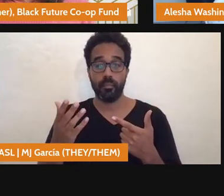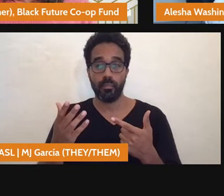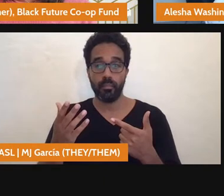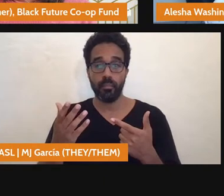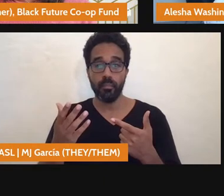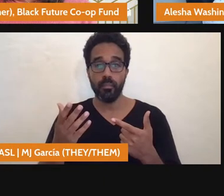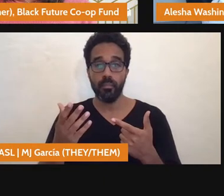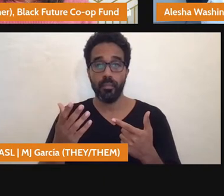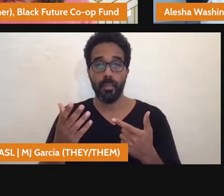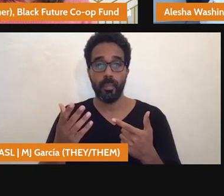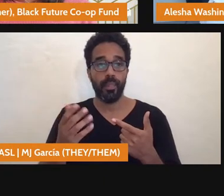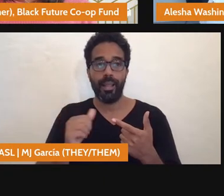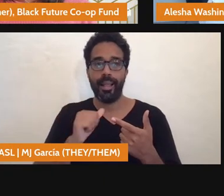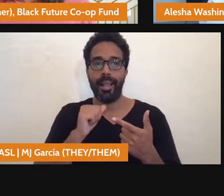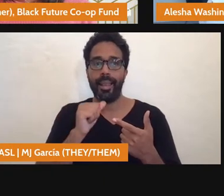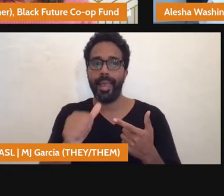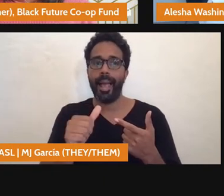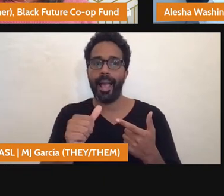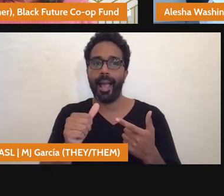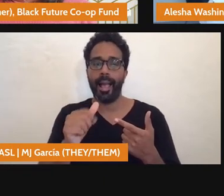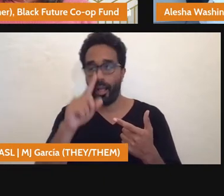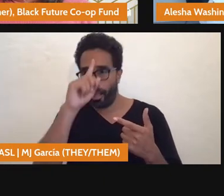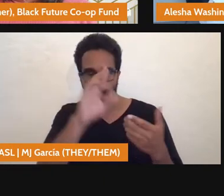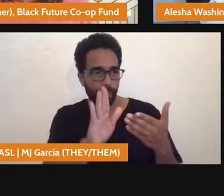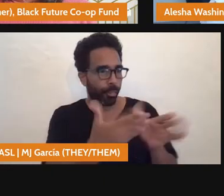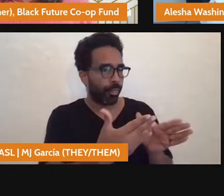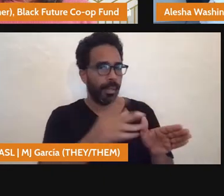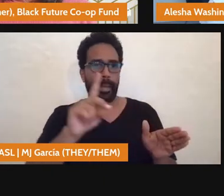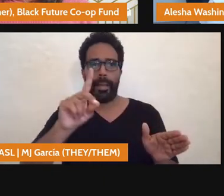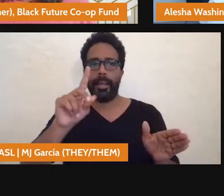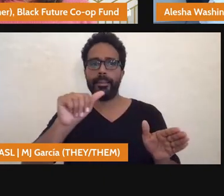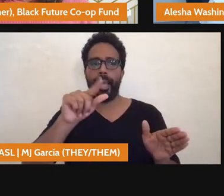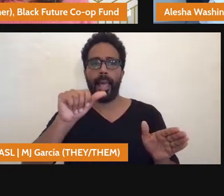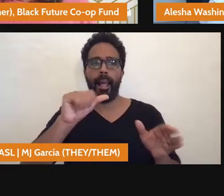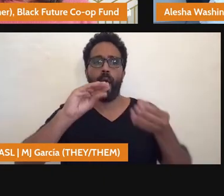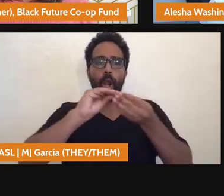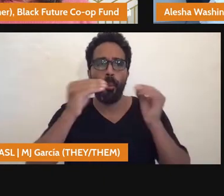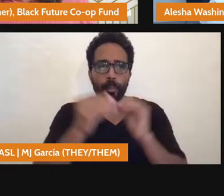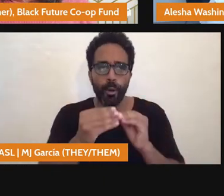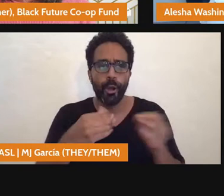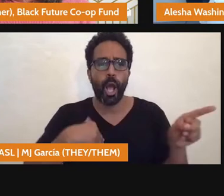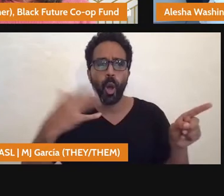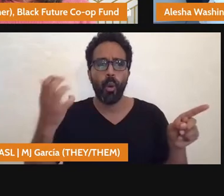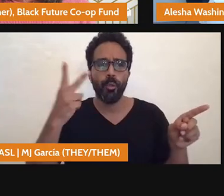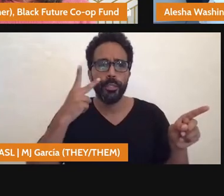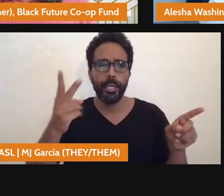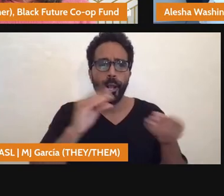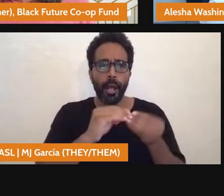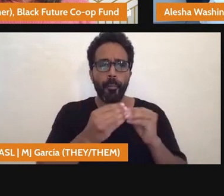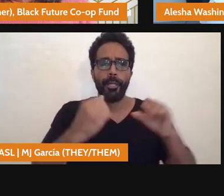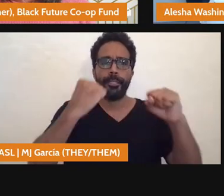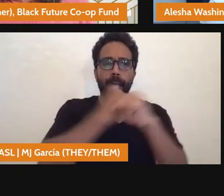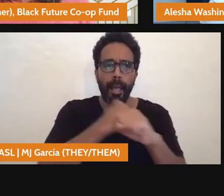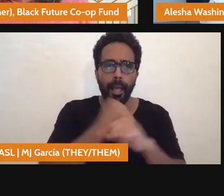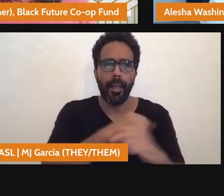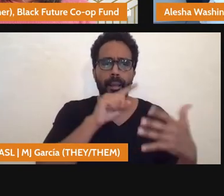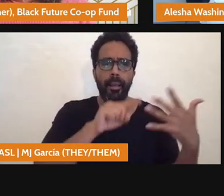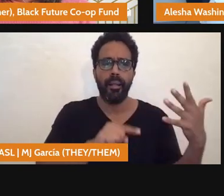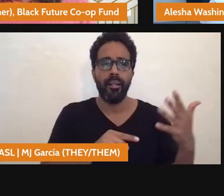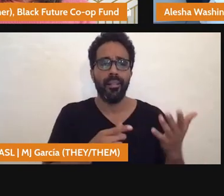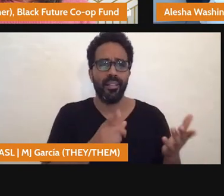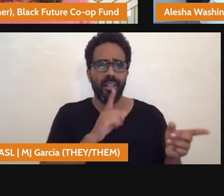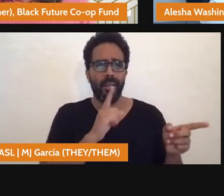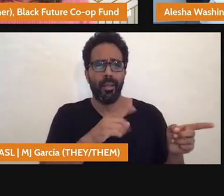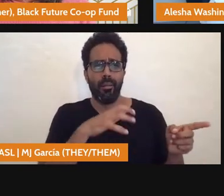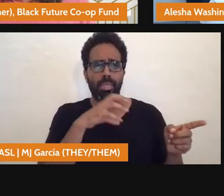very data-centered, I want to see the outcomes, the numbers base that I think is, you know, really kind of very,